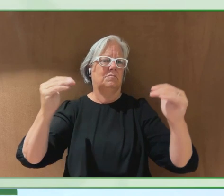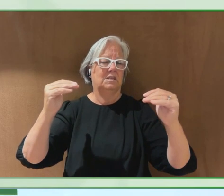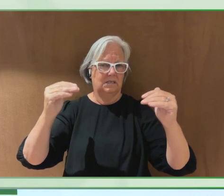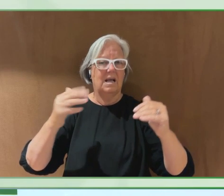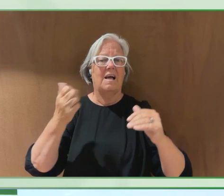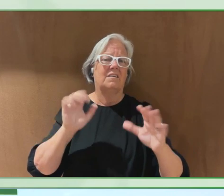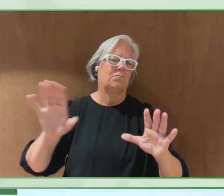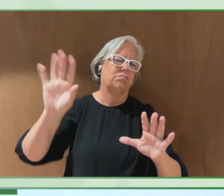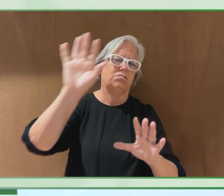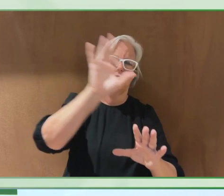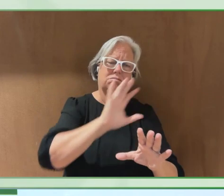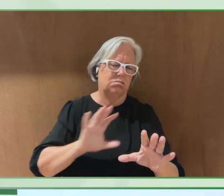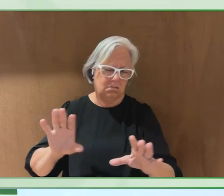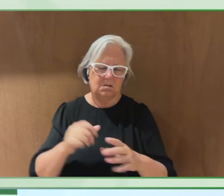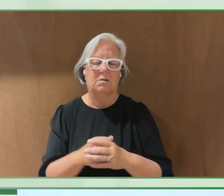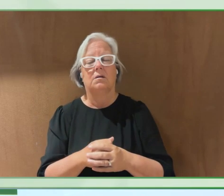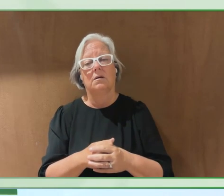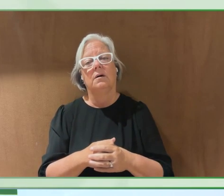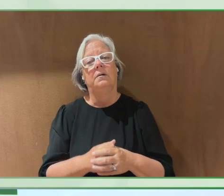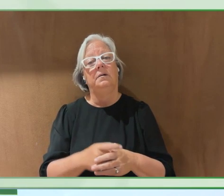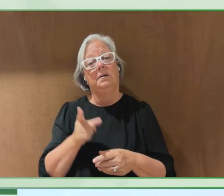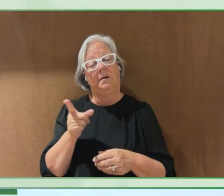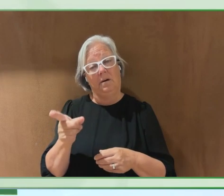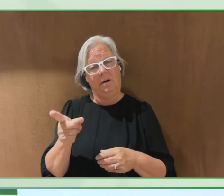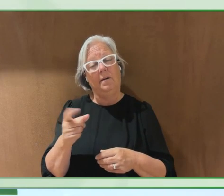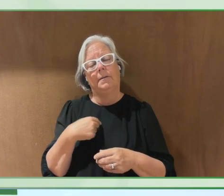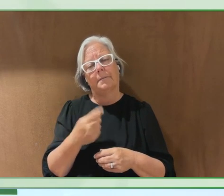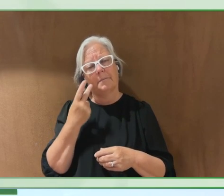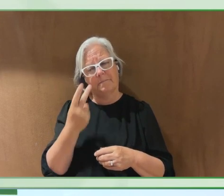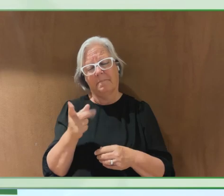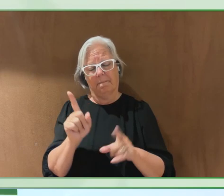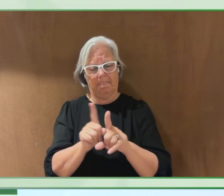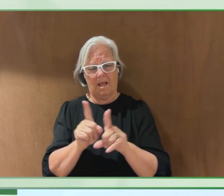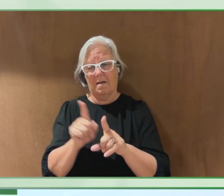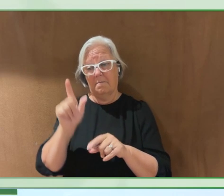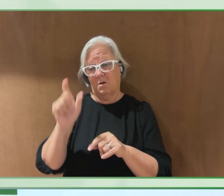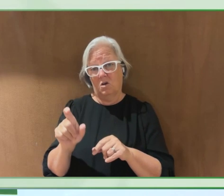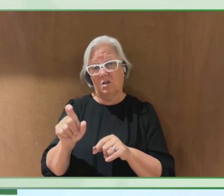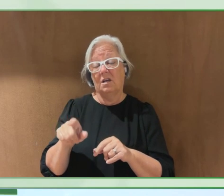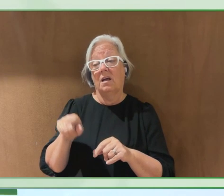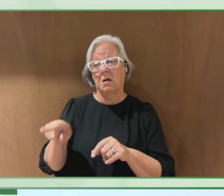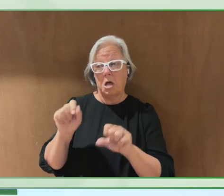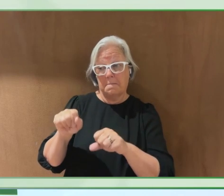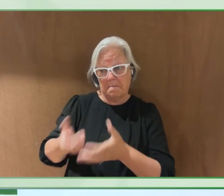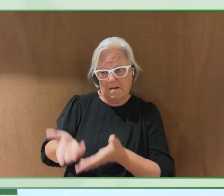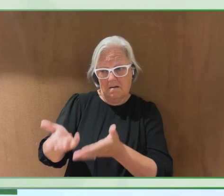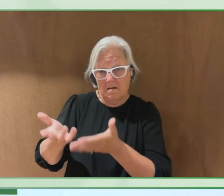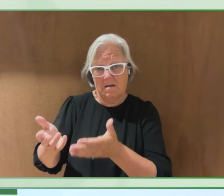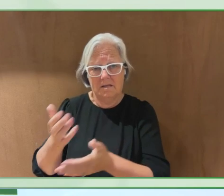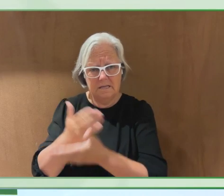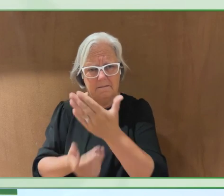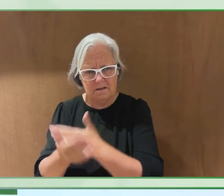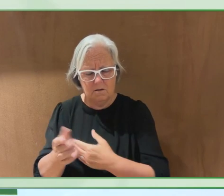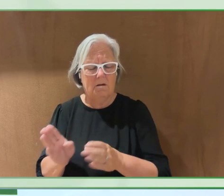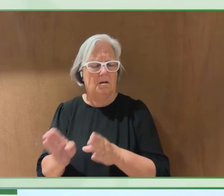Islamabad. The idea was, on one side, build the capacity of persons with disabilities. On the other side, build the capacity of the